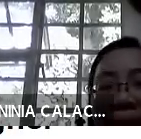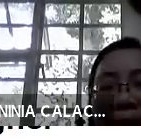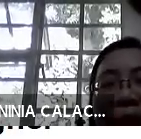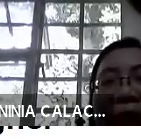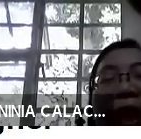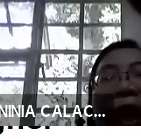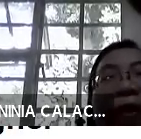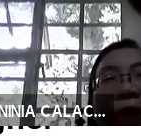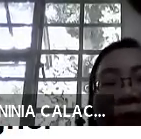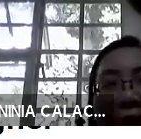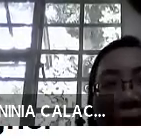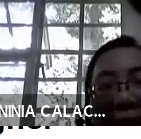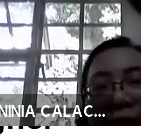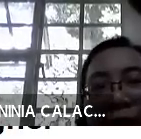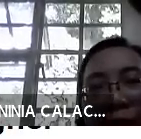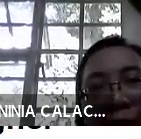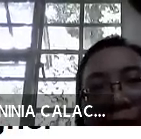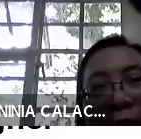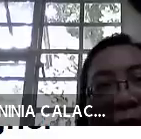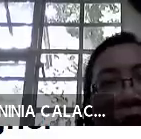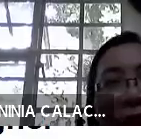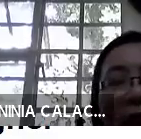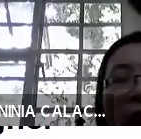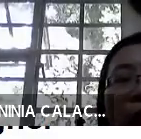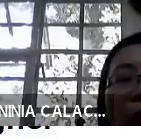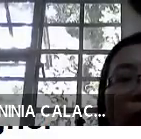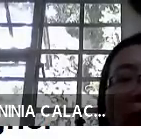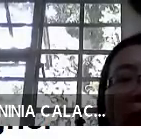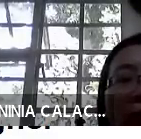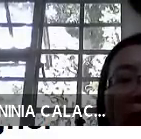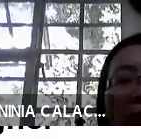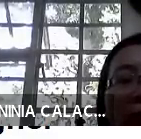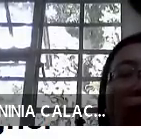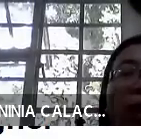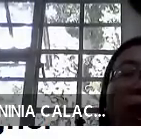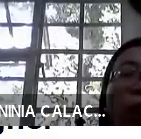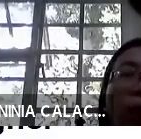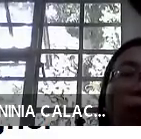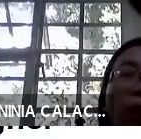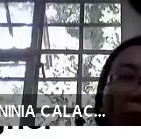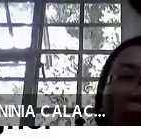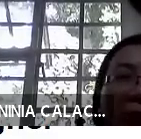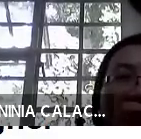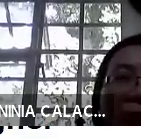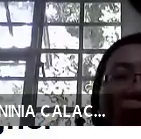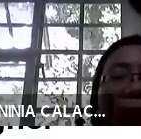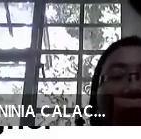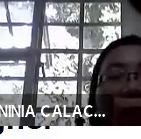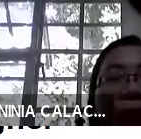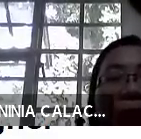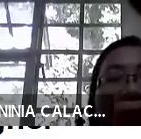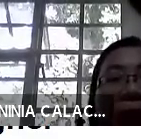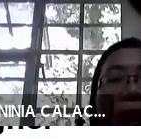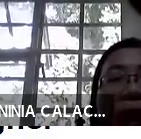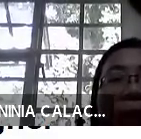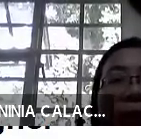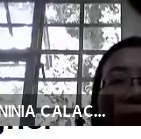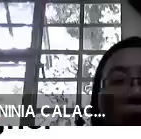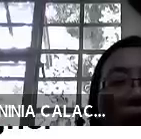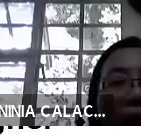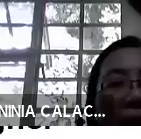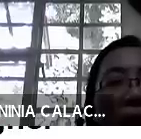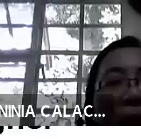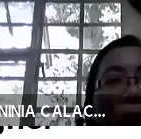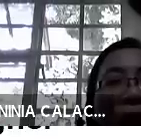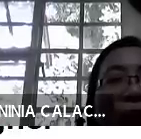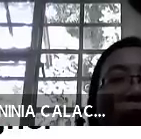The Commission on Higher Education took me as a consultant. This actually gave me a very good break because